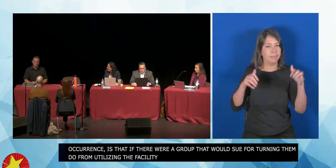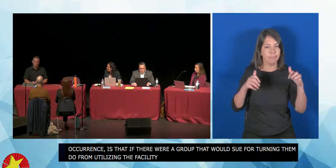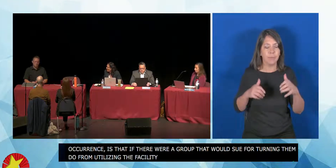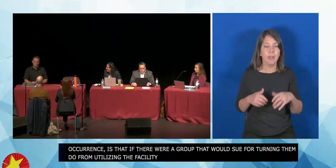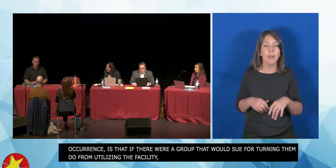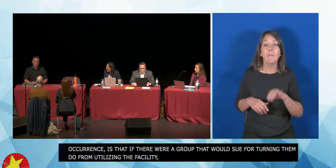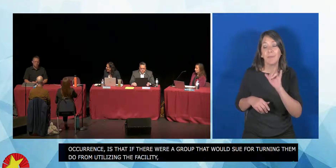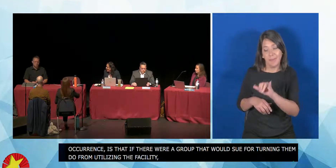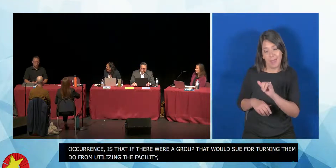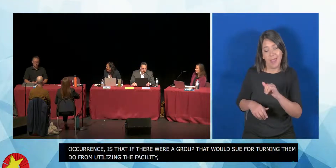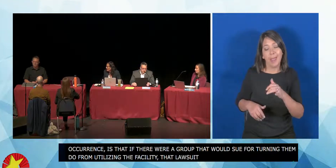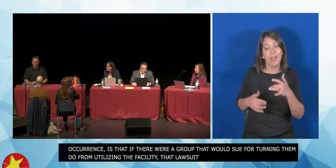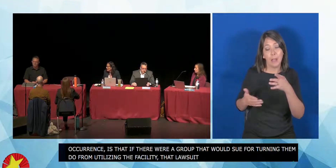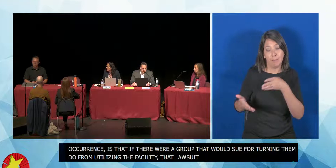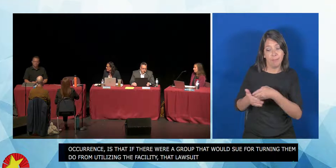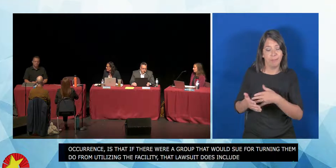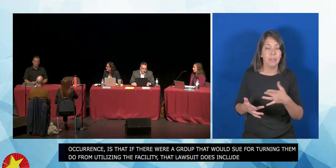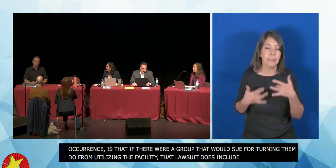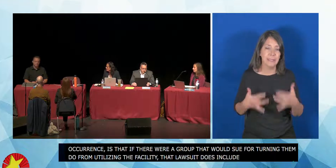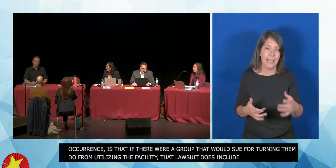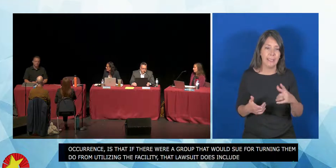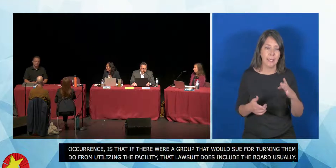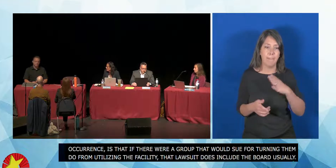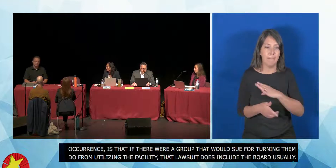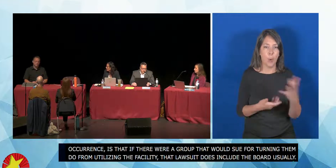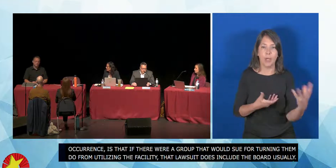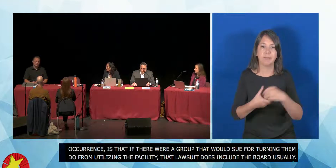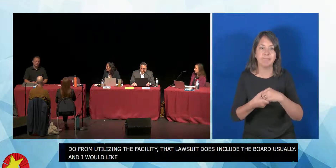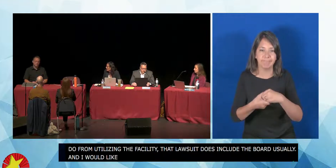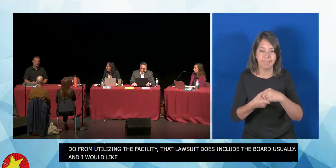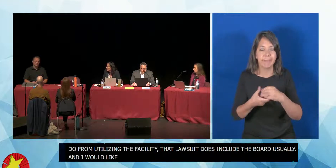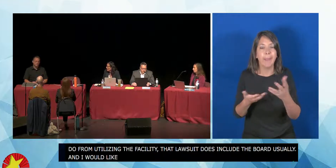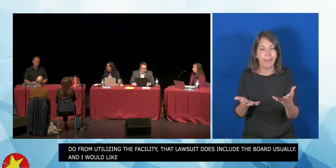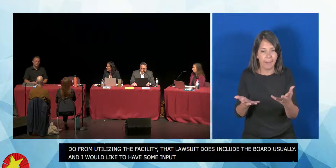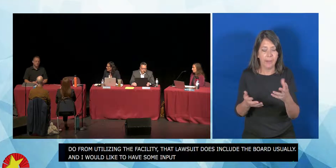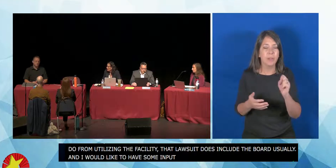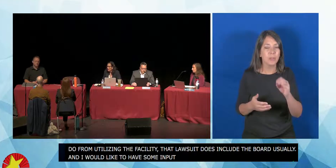board. And I would like to have some input on whether or not